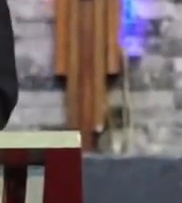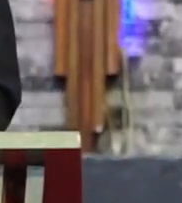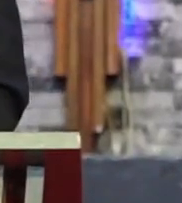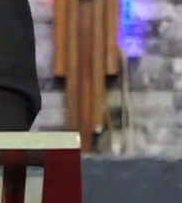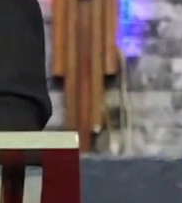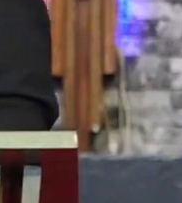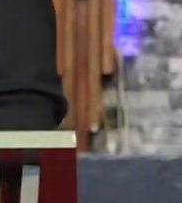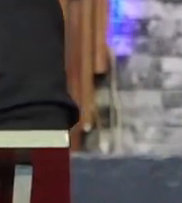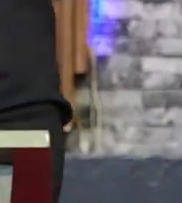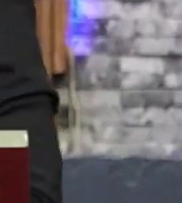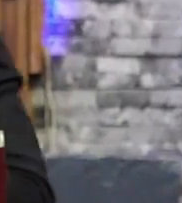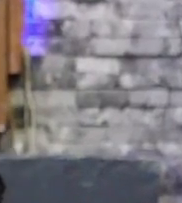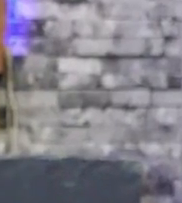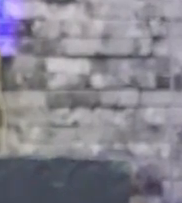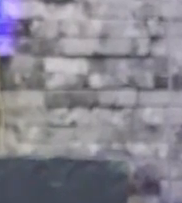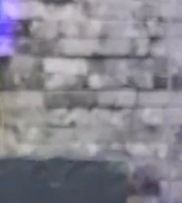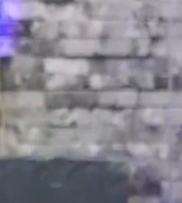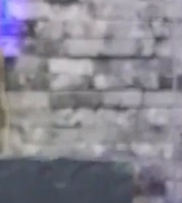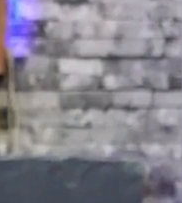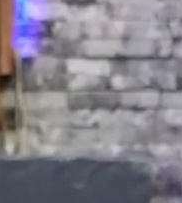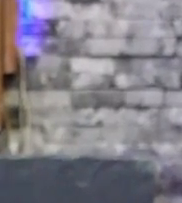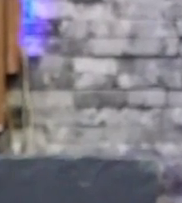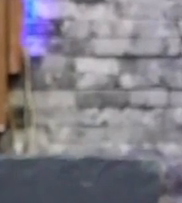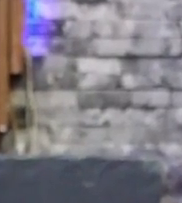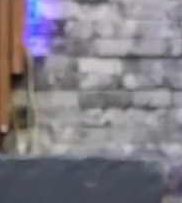Indeed, the presence of the Lord is here.